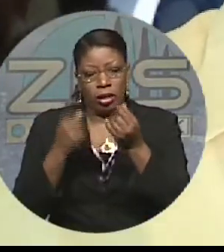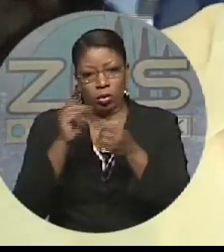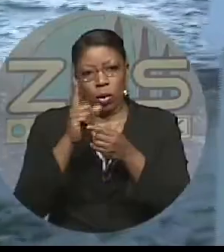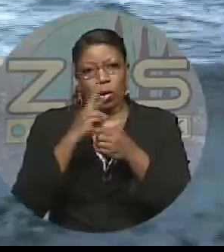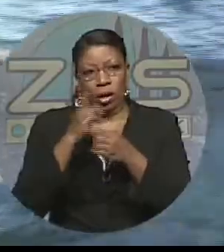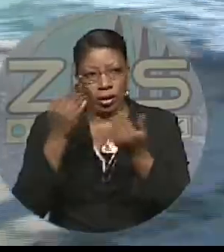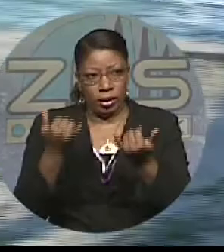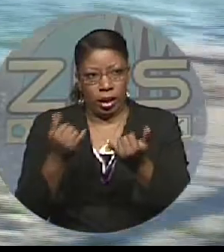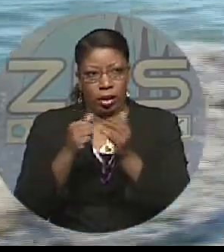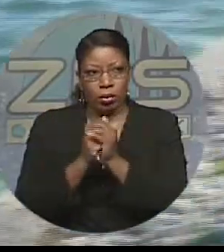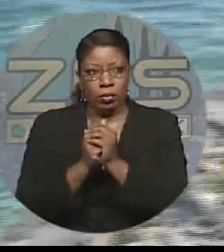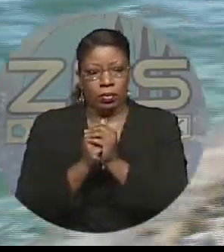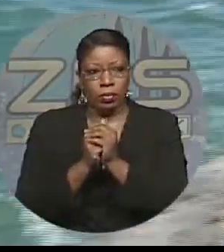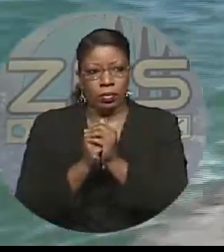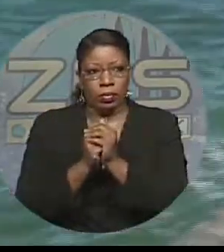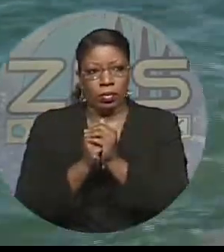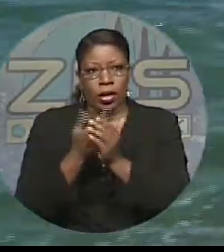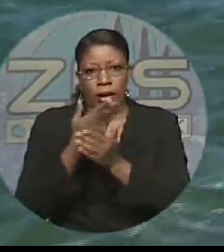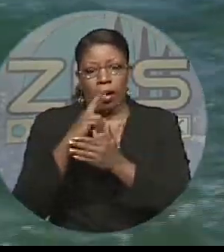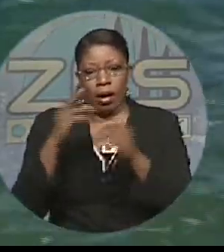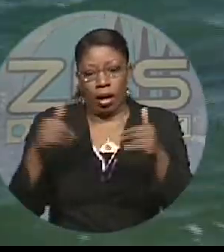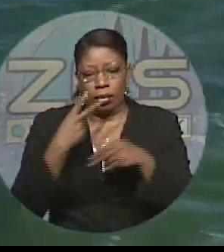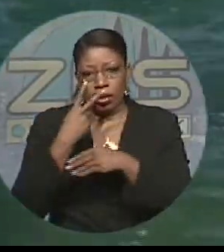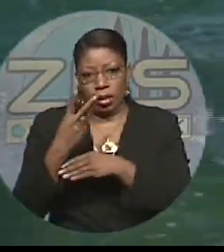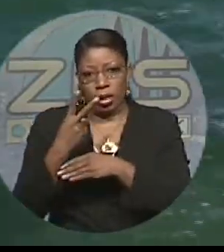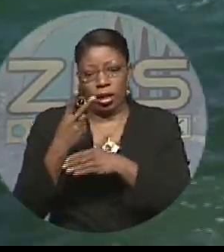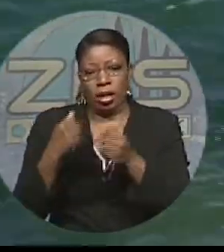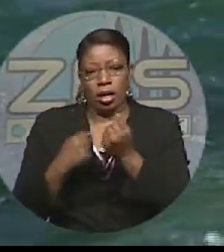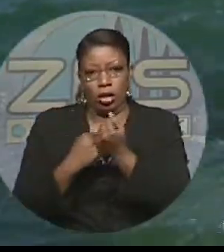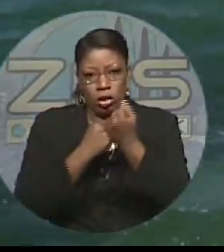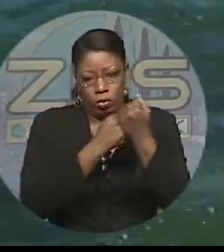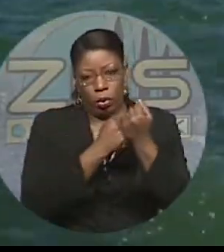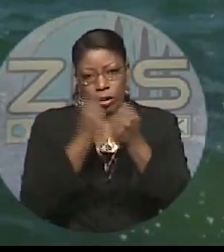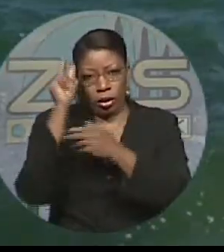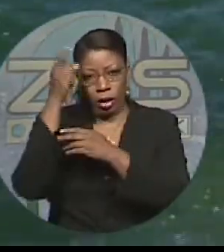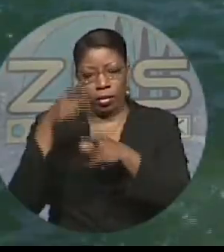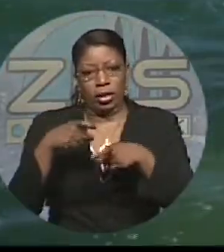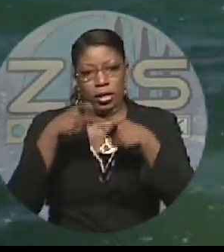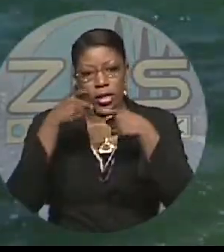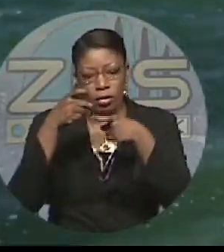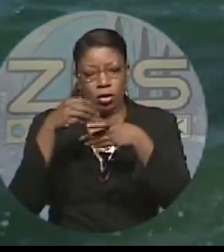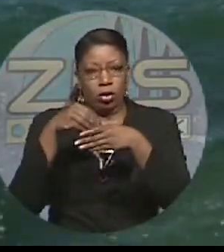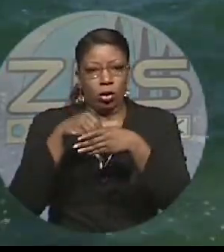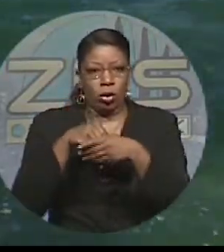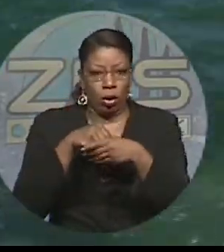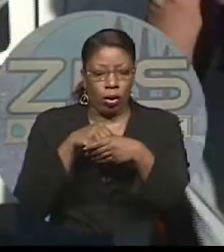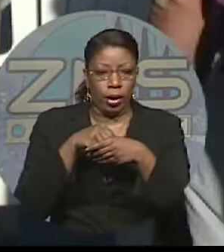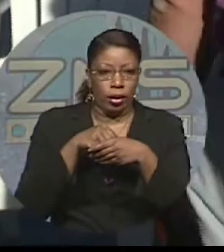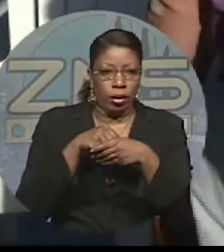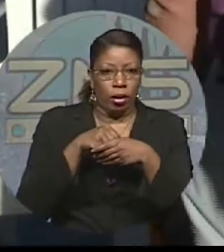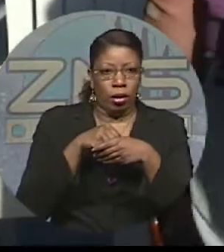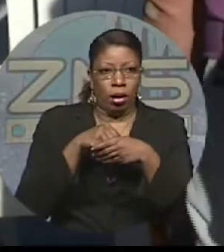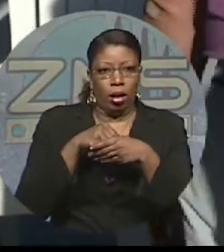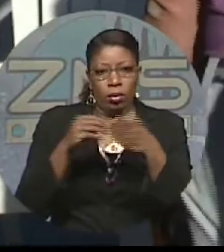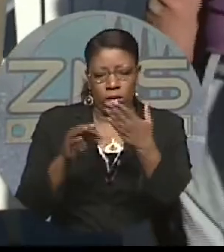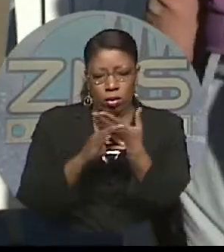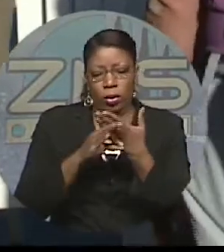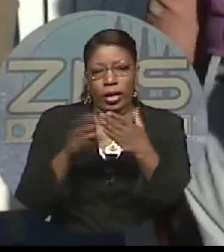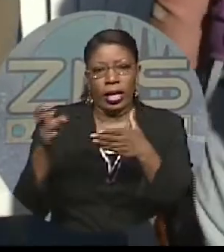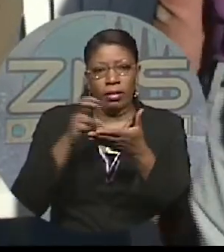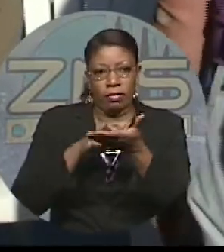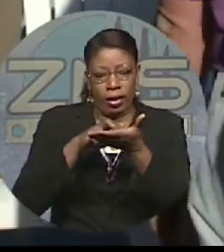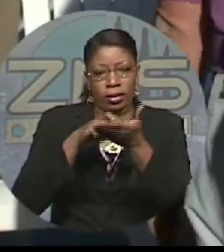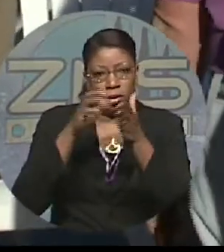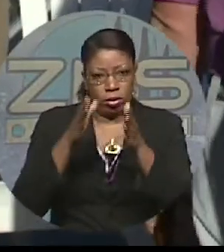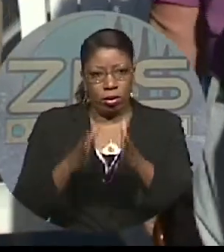Leedon, who owns the lodge, is happy to see the kind of support government is giving to securing investors who can play a greater role in a product they've enjoyed